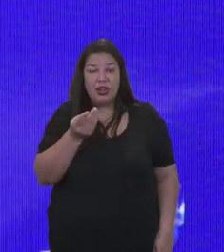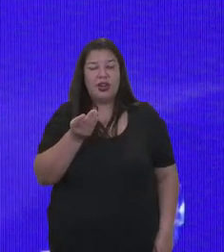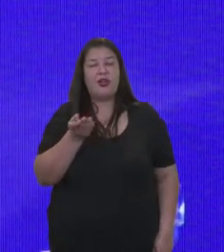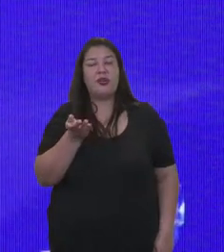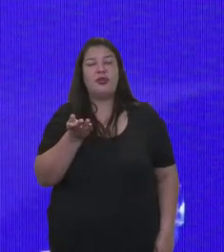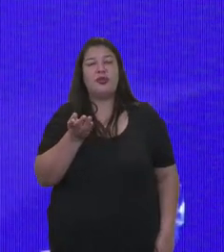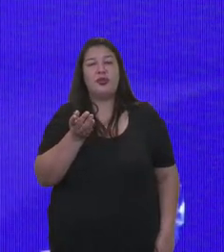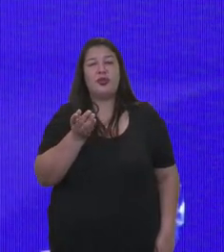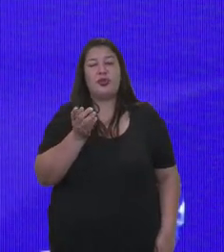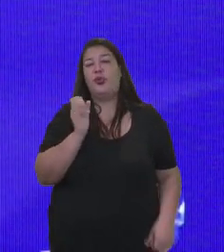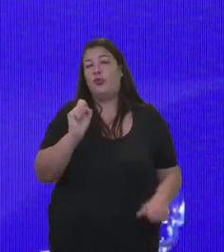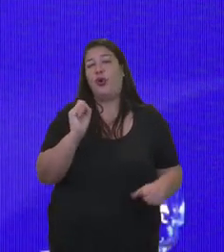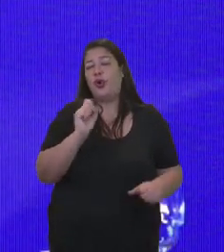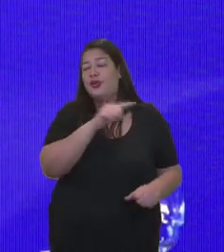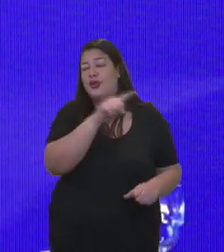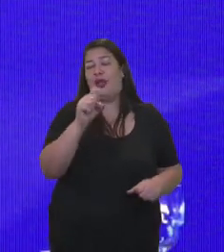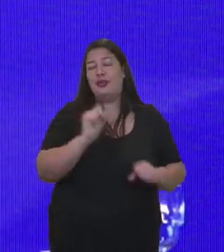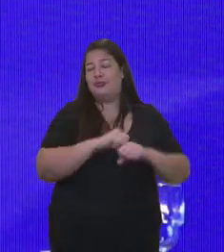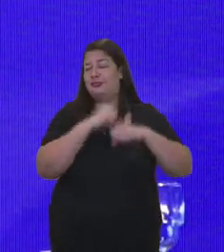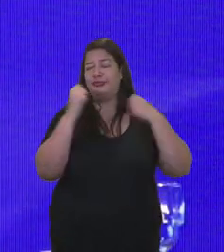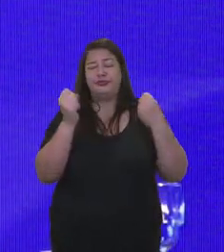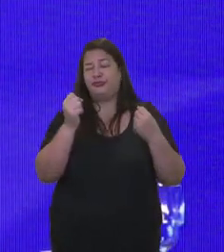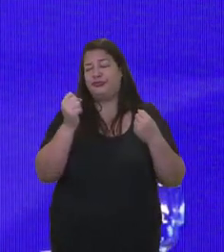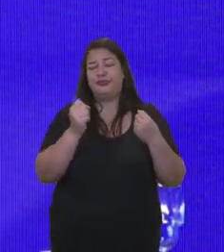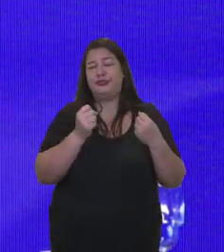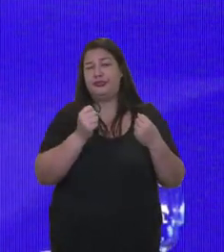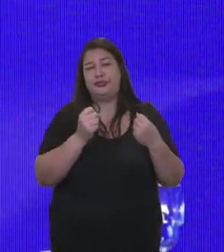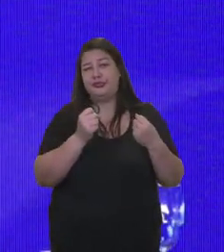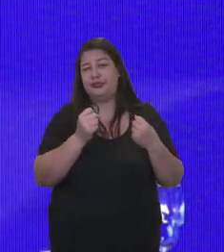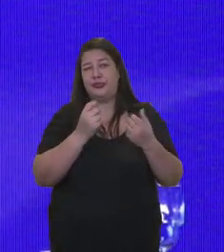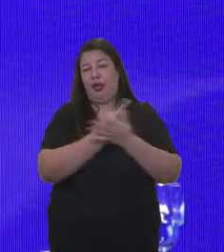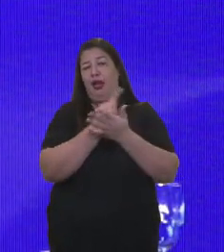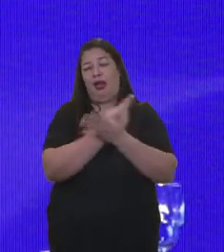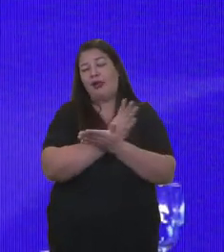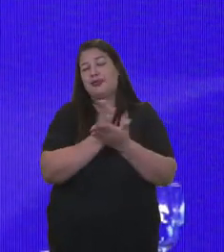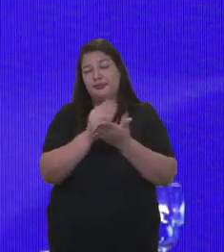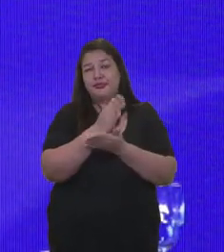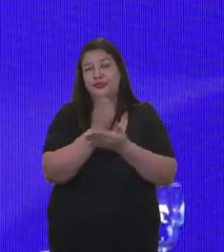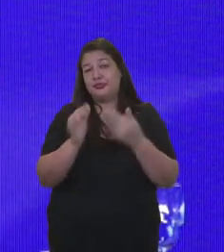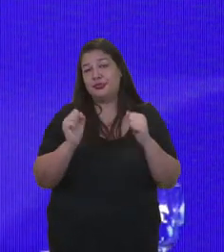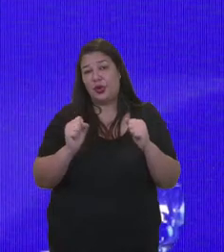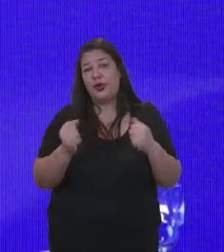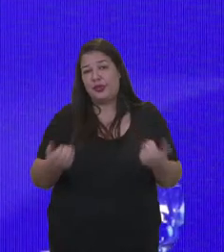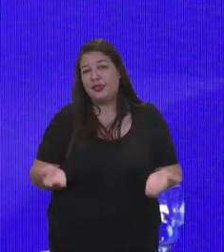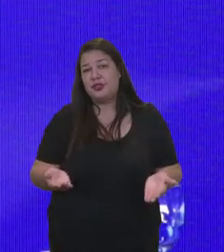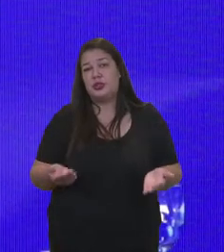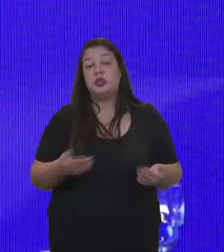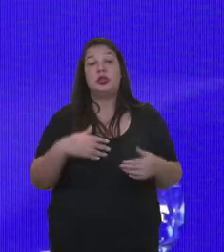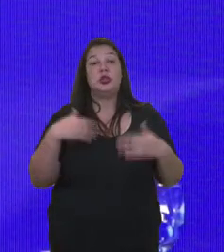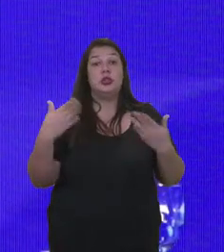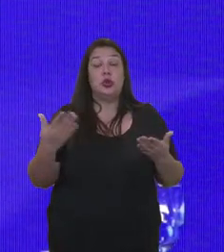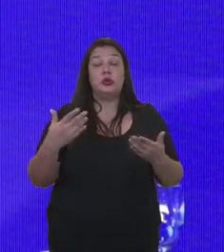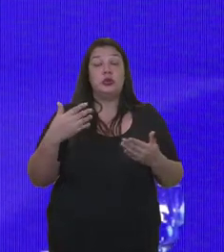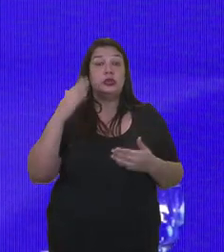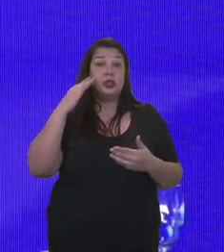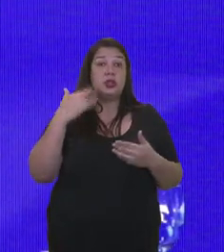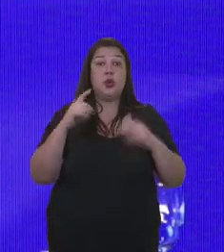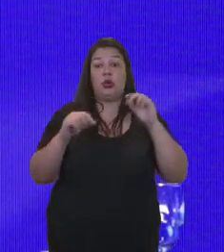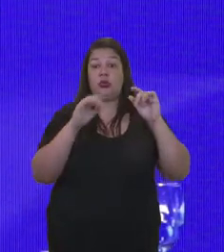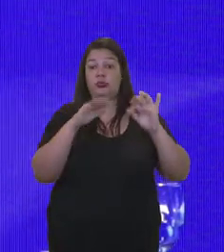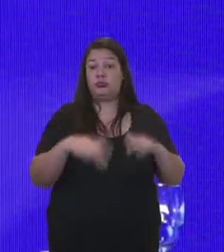people doesn't have money in their pocket, that's when they commit crime. So to understand digitalization as a process